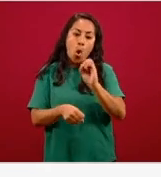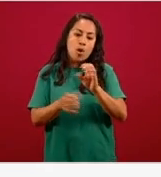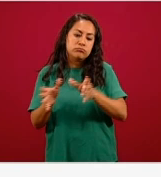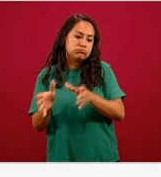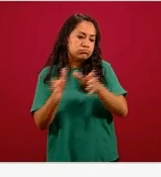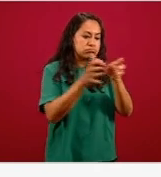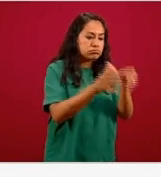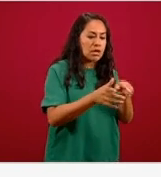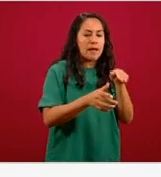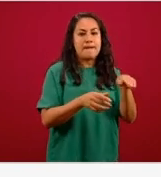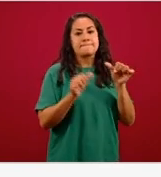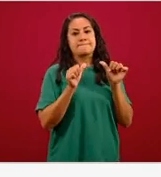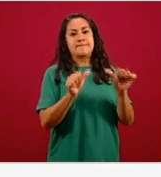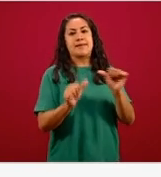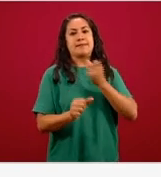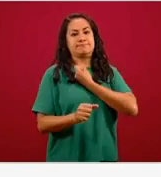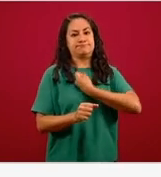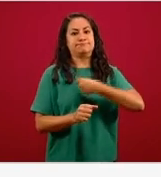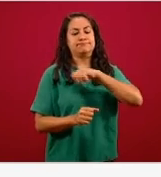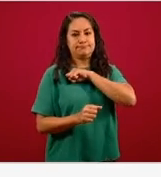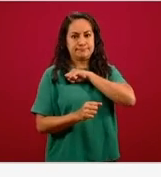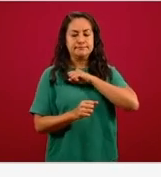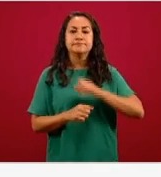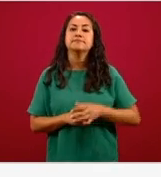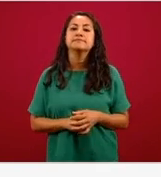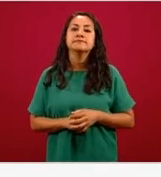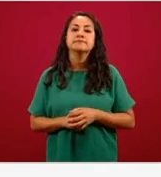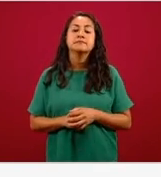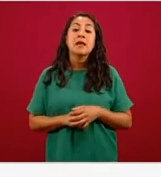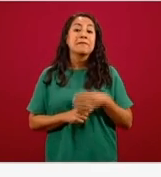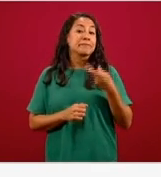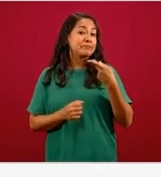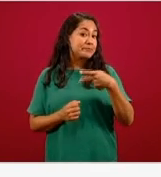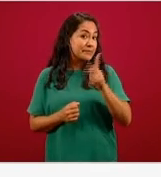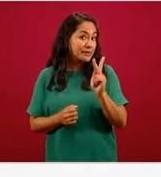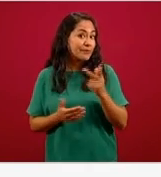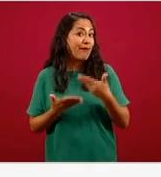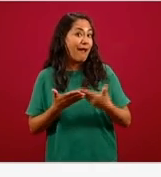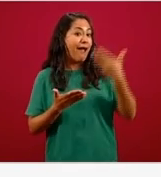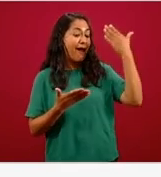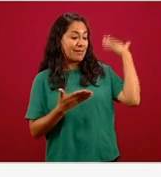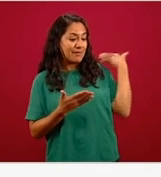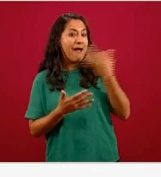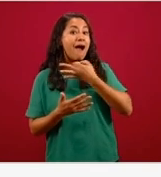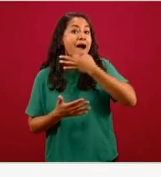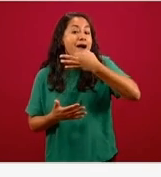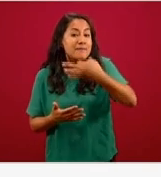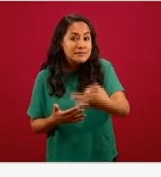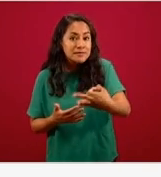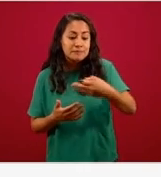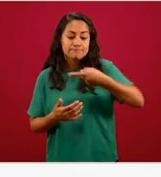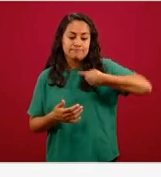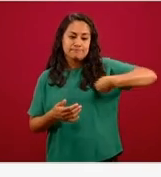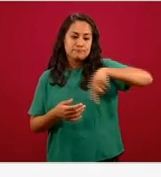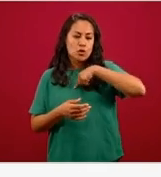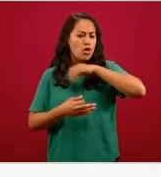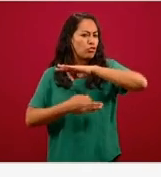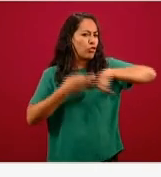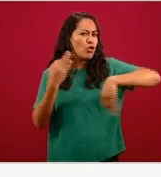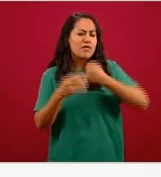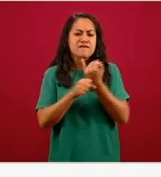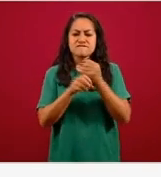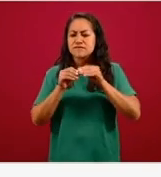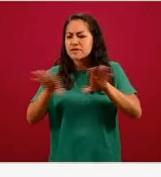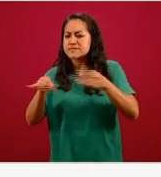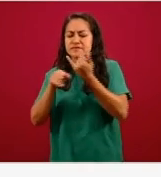waiting to get confirmation of whether they are going to be integrated into the confirmed case statistic or into